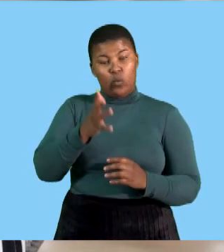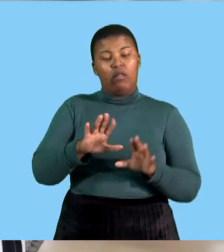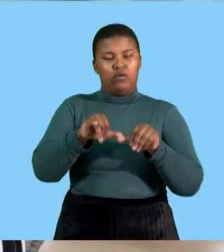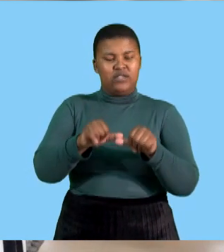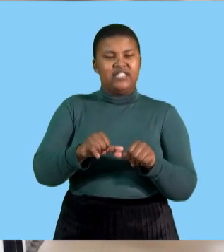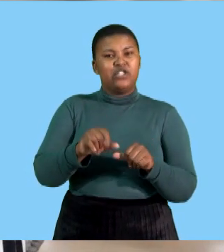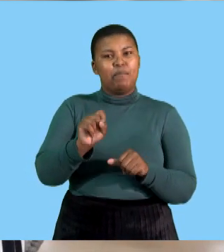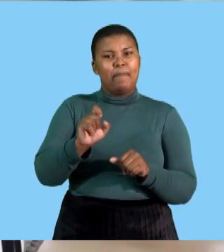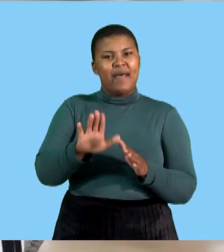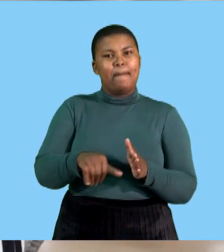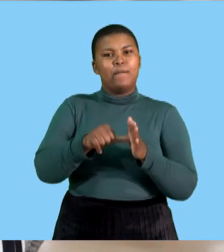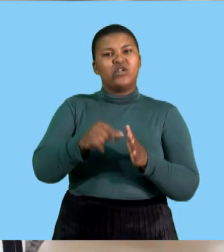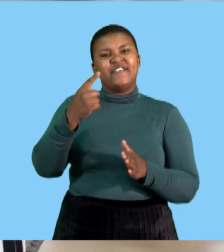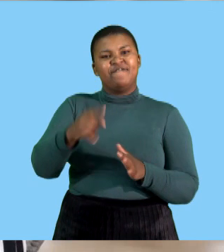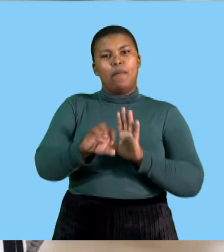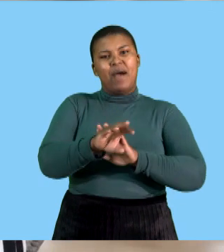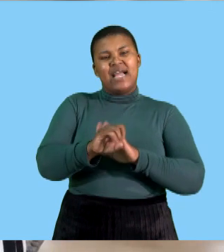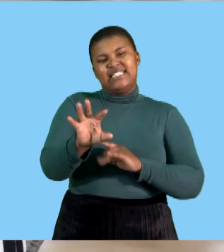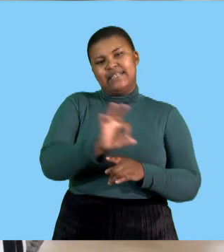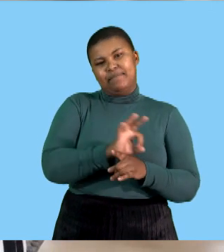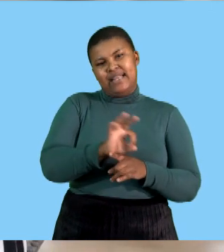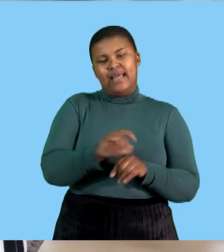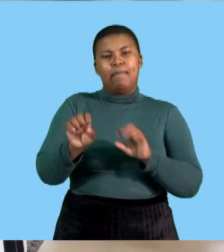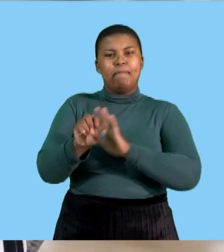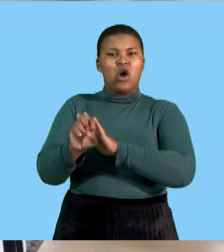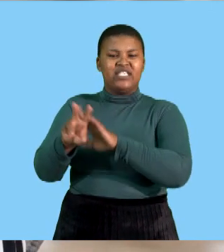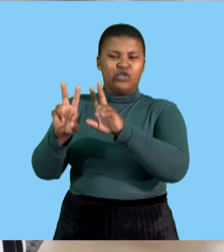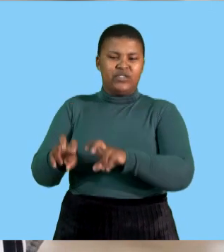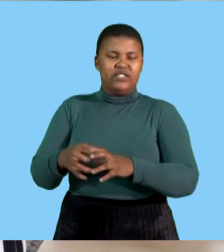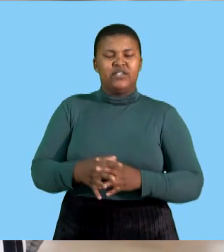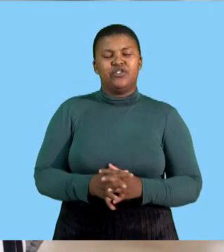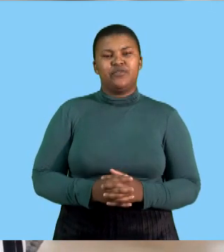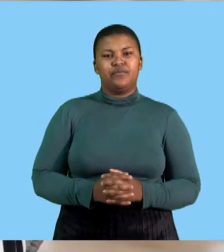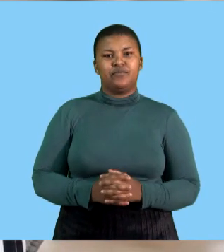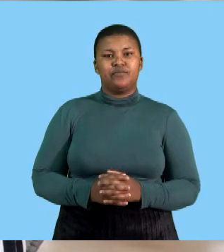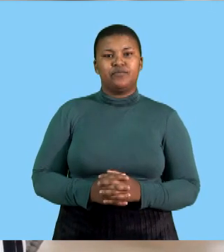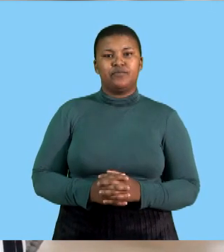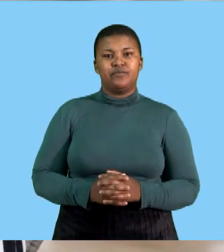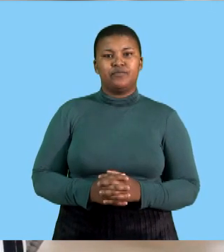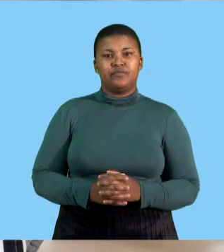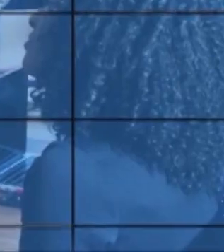importance of a marketing plan and a market research. I'll see you just after the break.